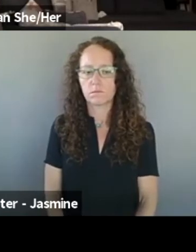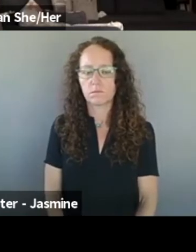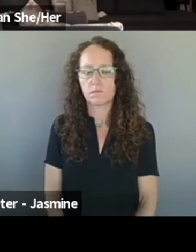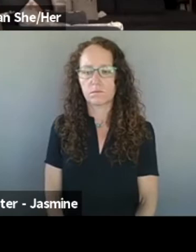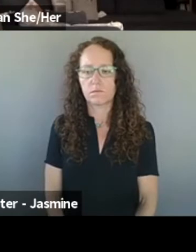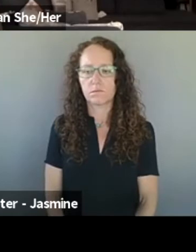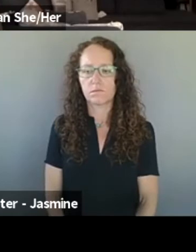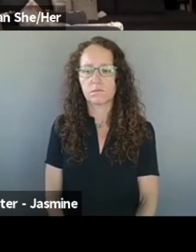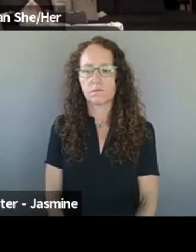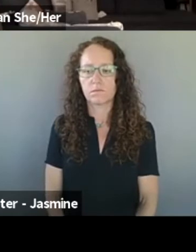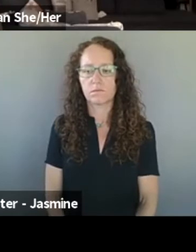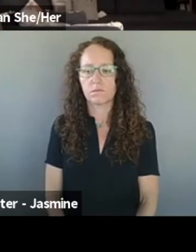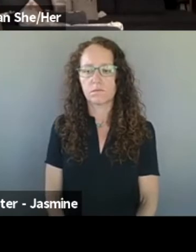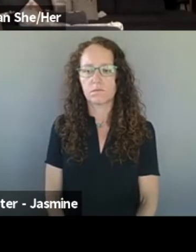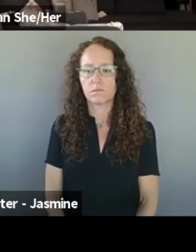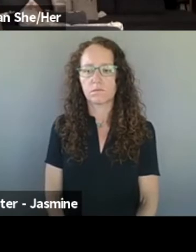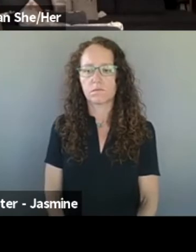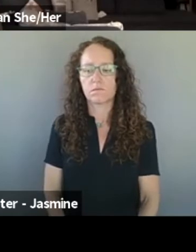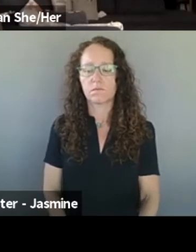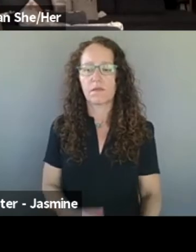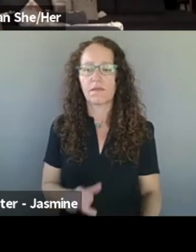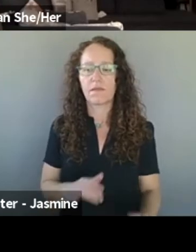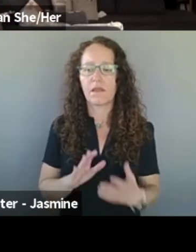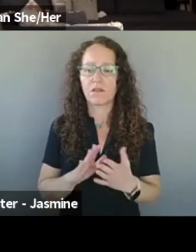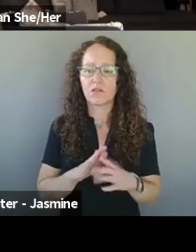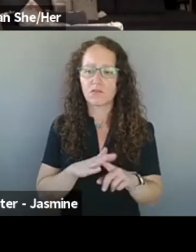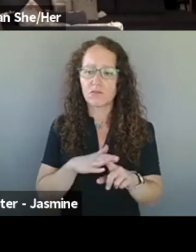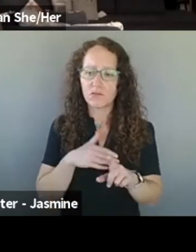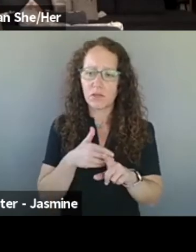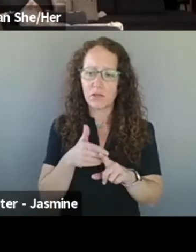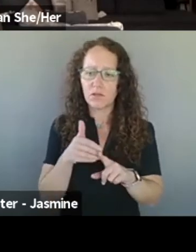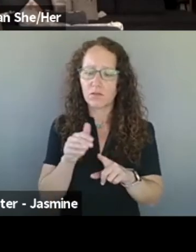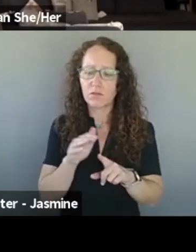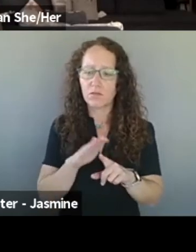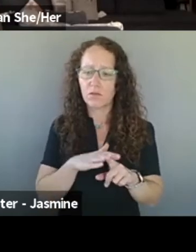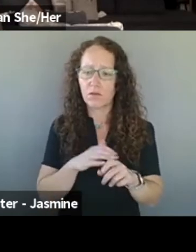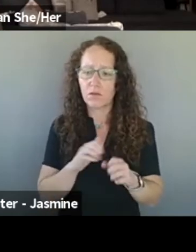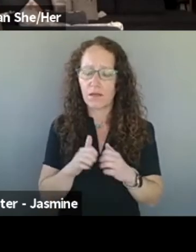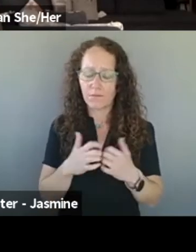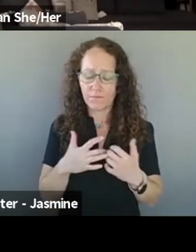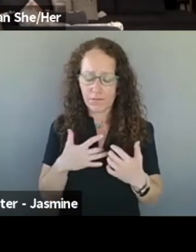holding on to the gentleness of where you are right now.